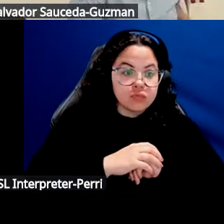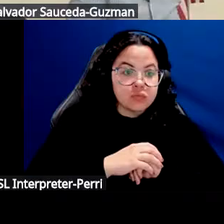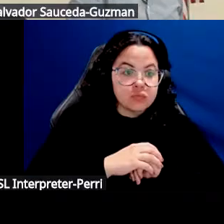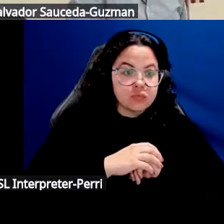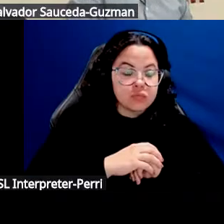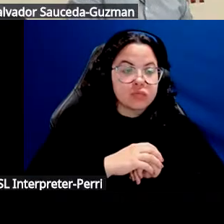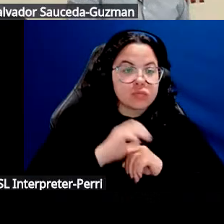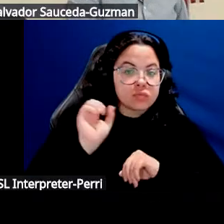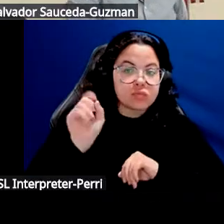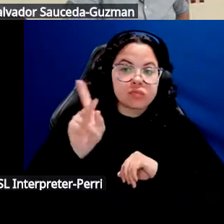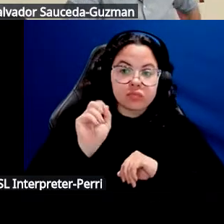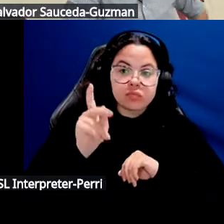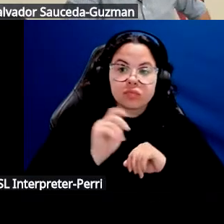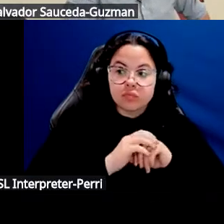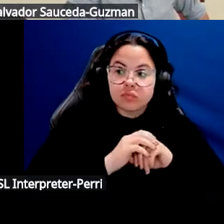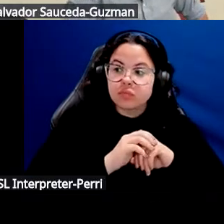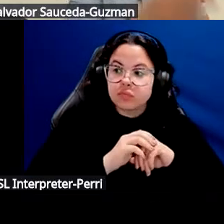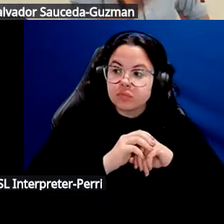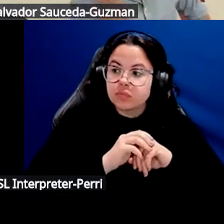Okay.